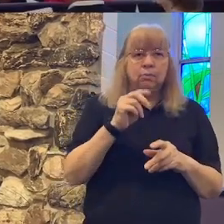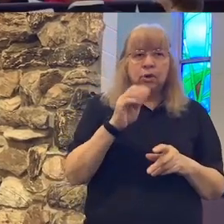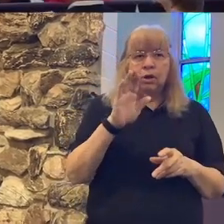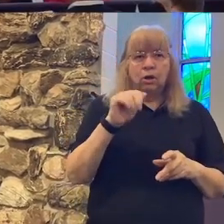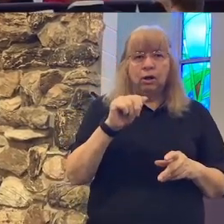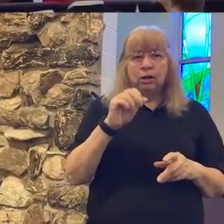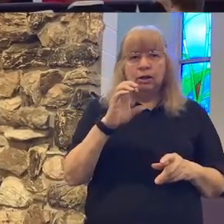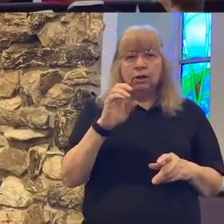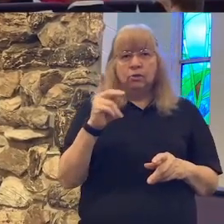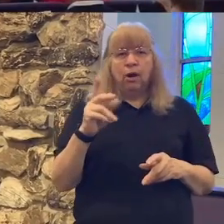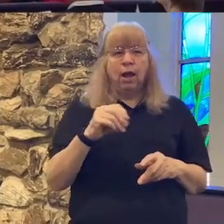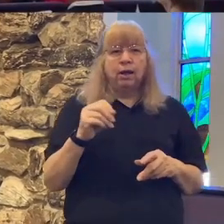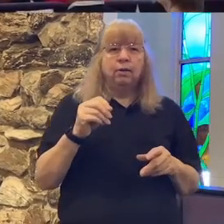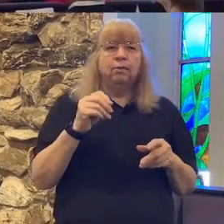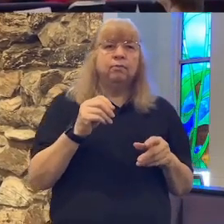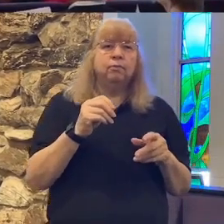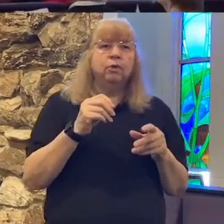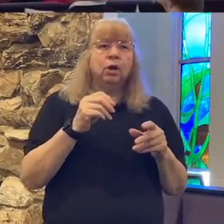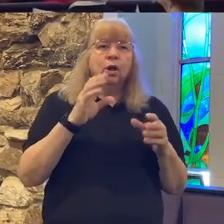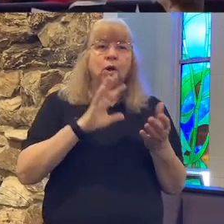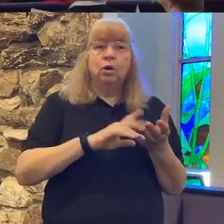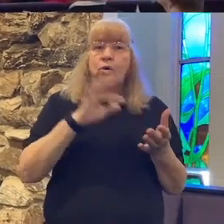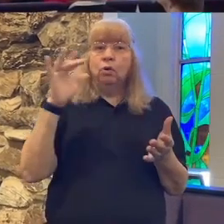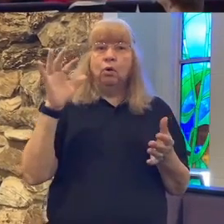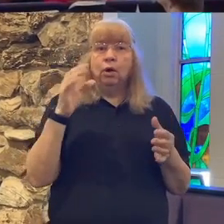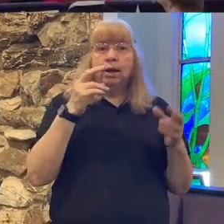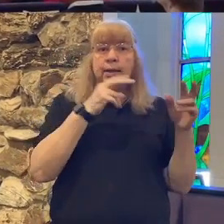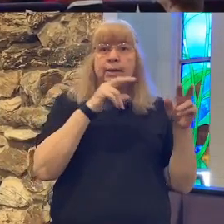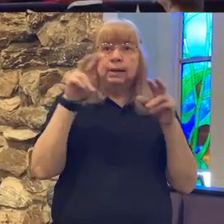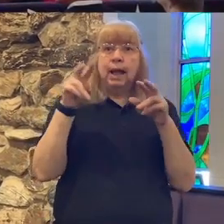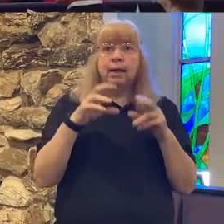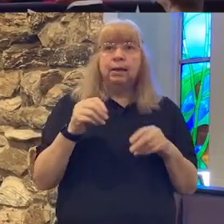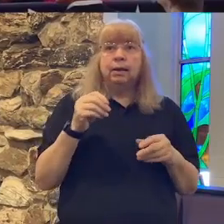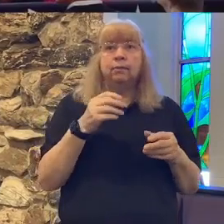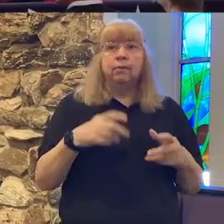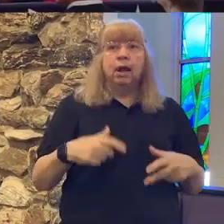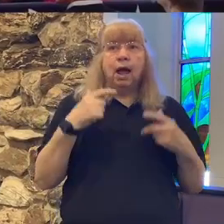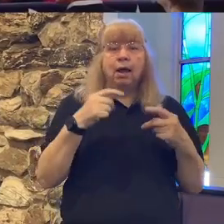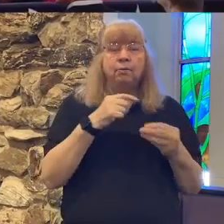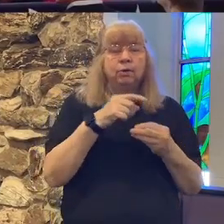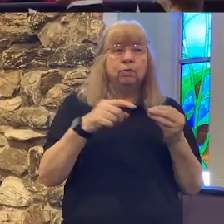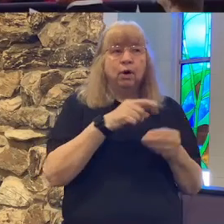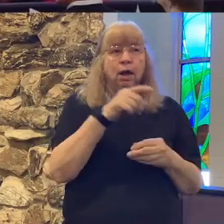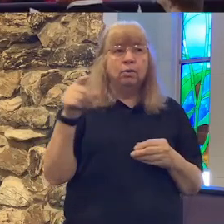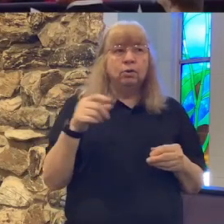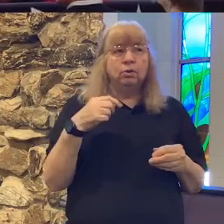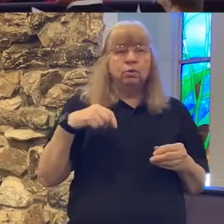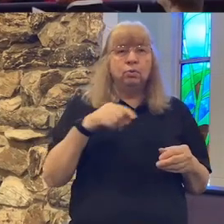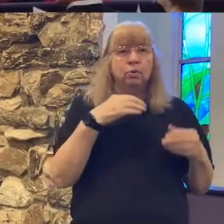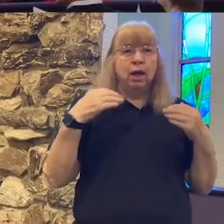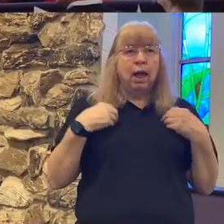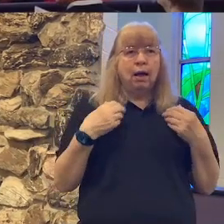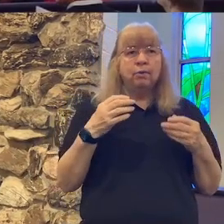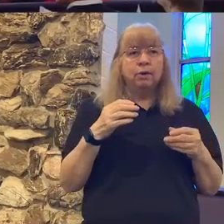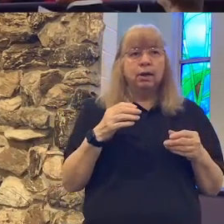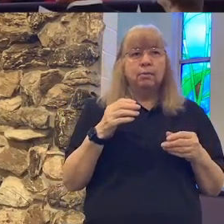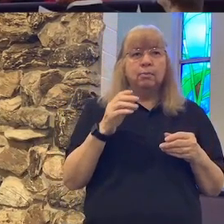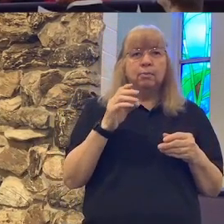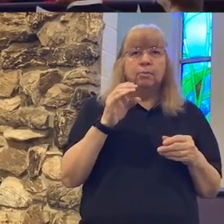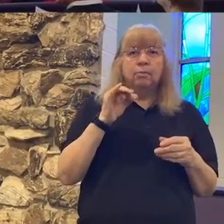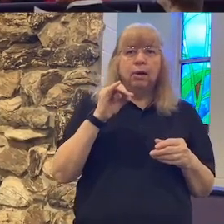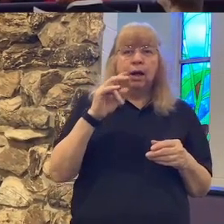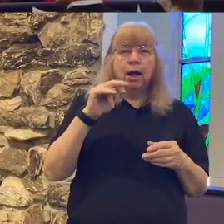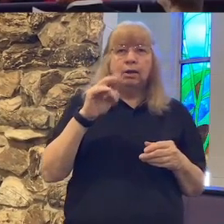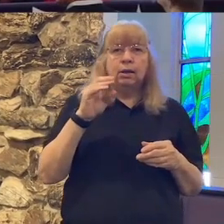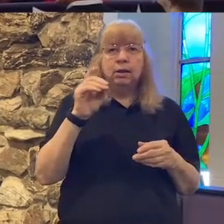and the lives of others around you. We will have some index cards. They're pastel colored, and